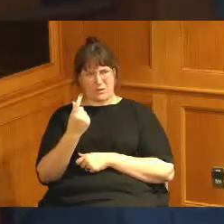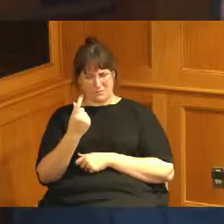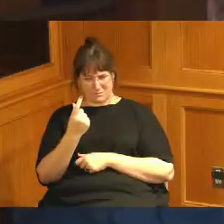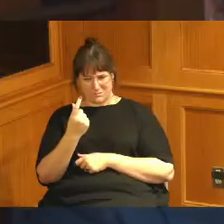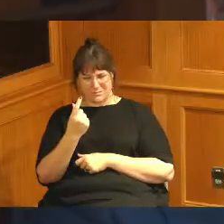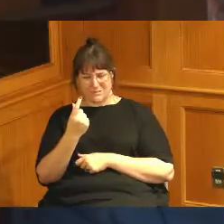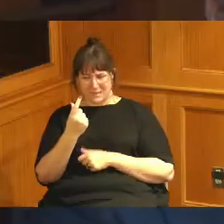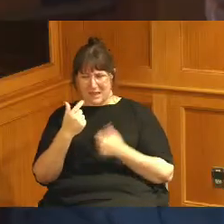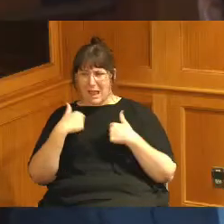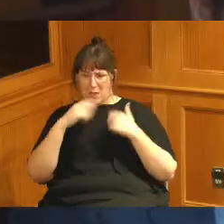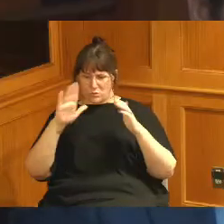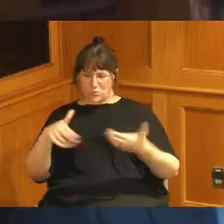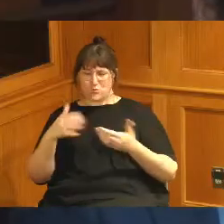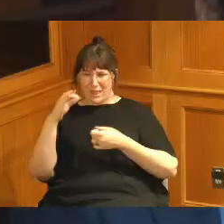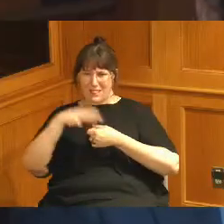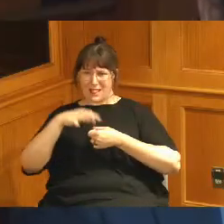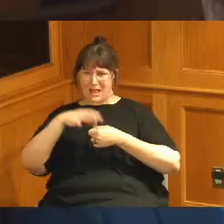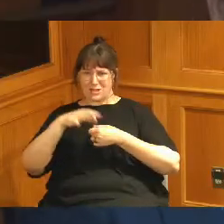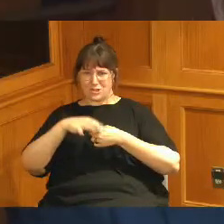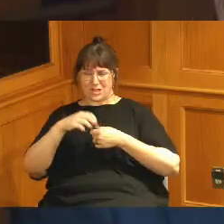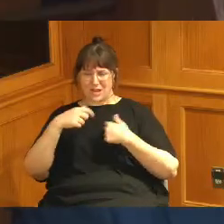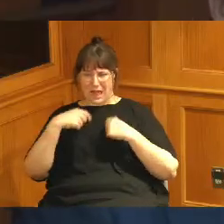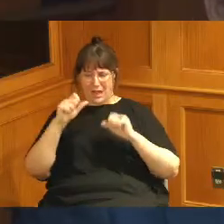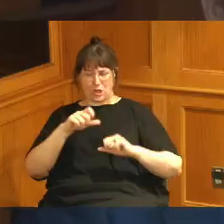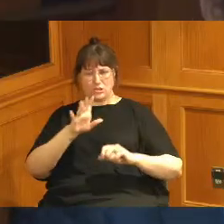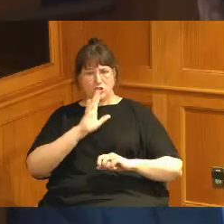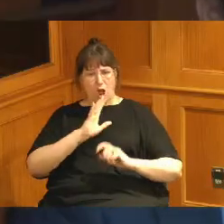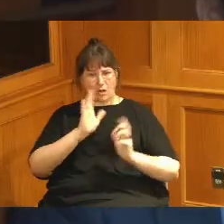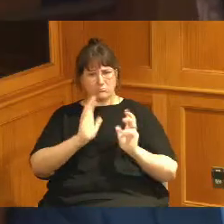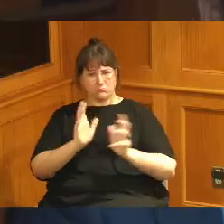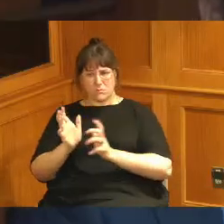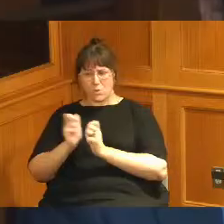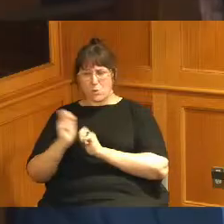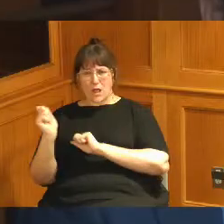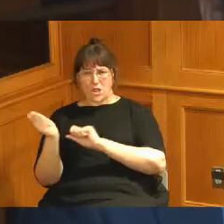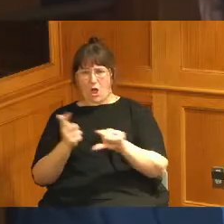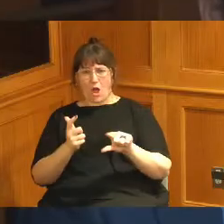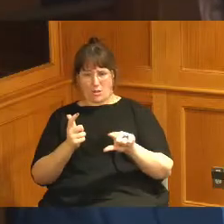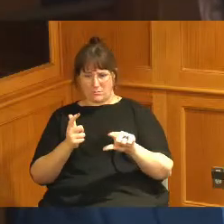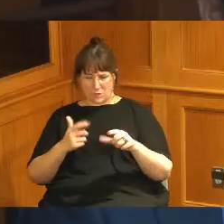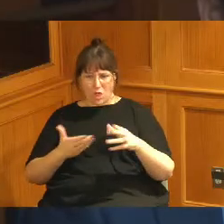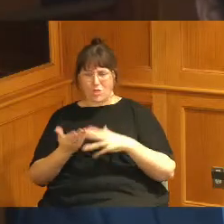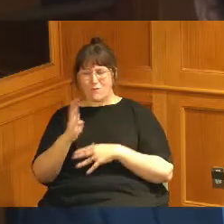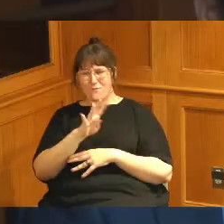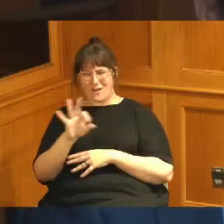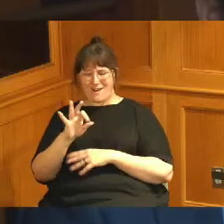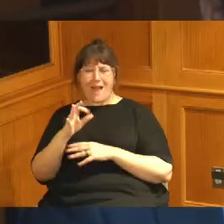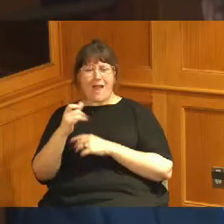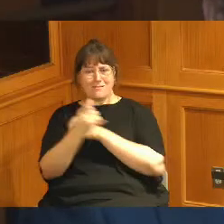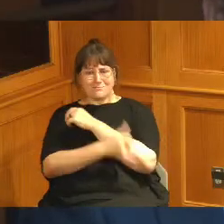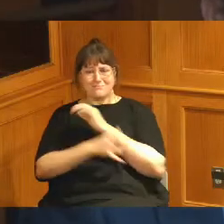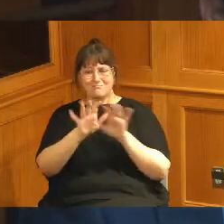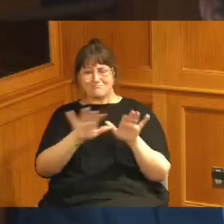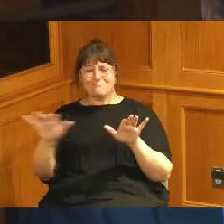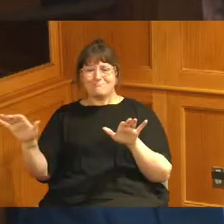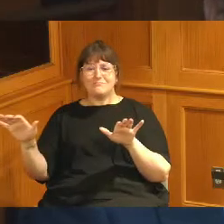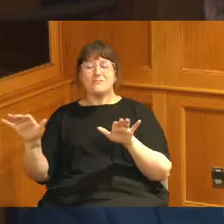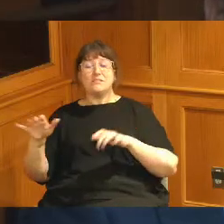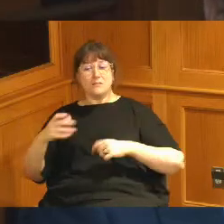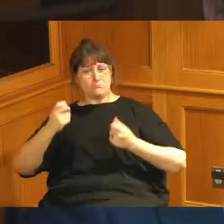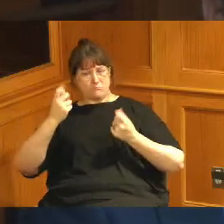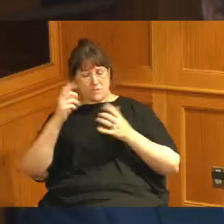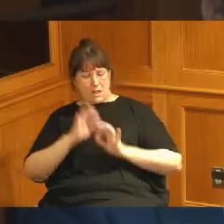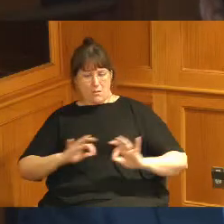for re-election that I got a chance to talk to throughout all 49 municipalities. I think it's